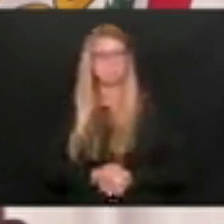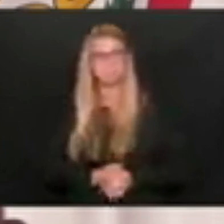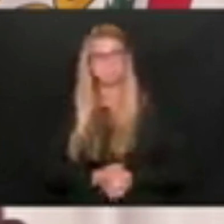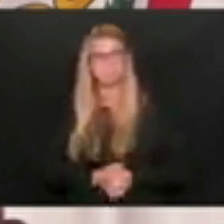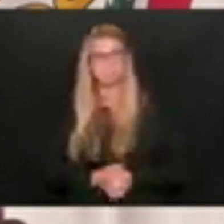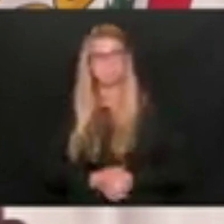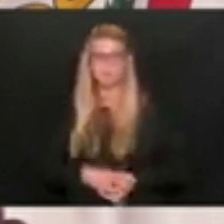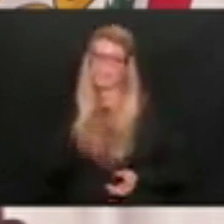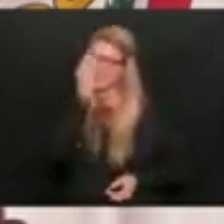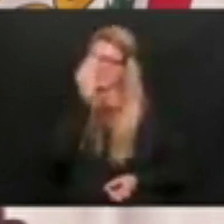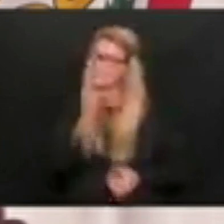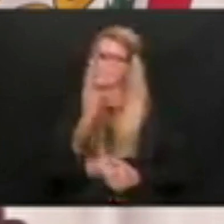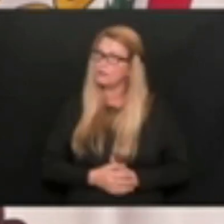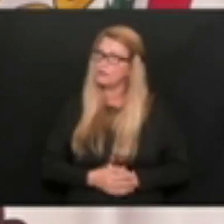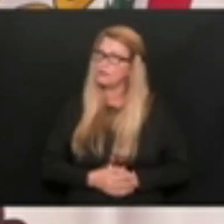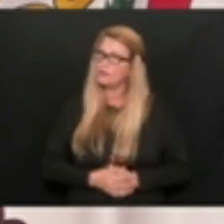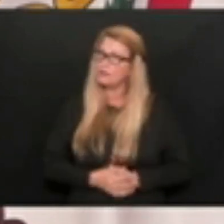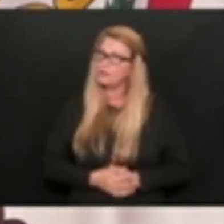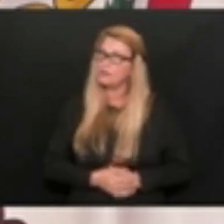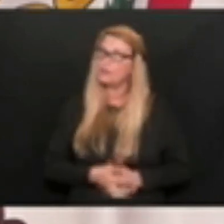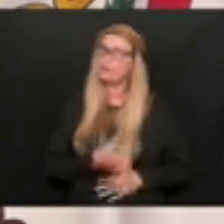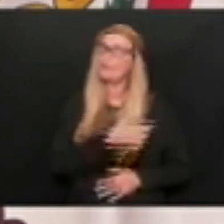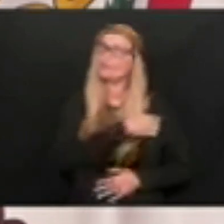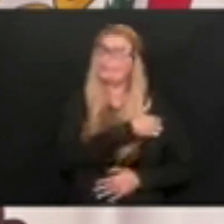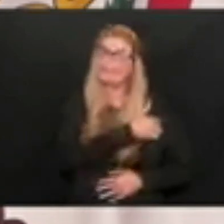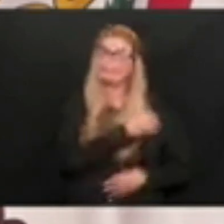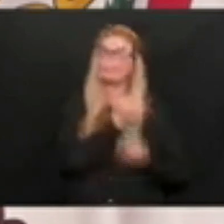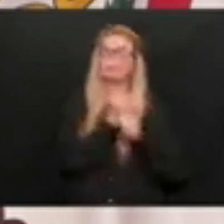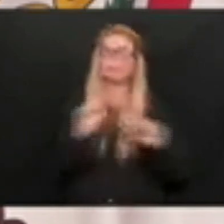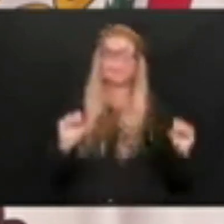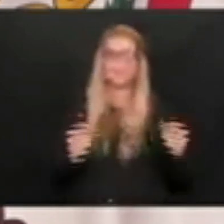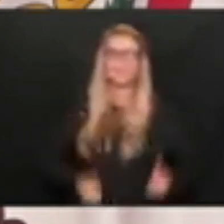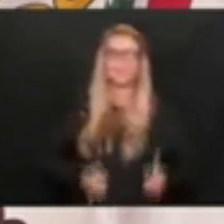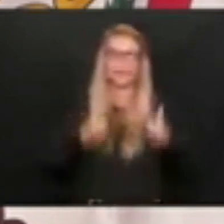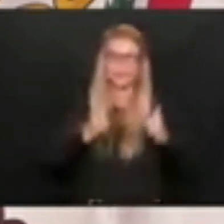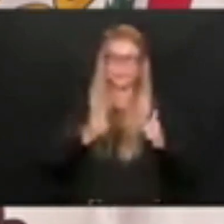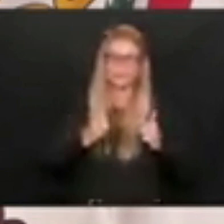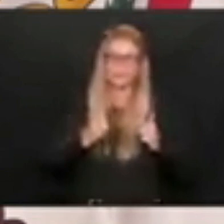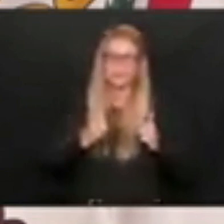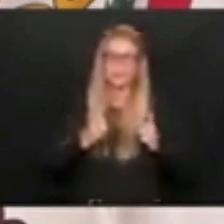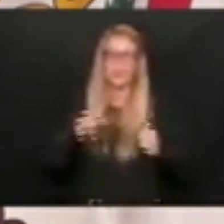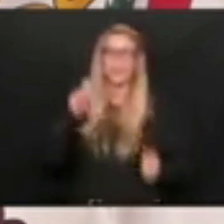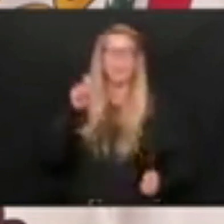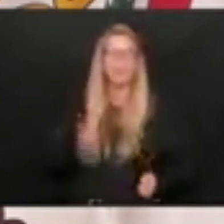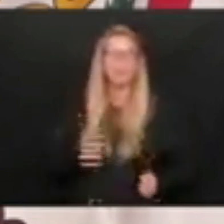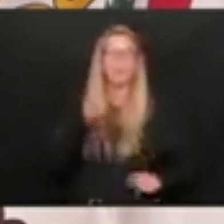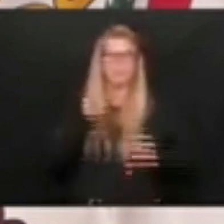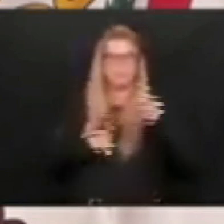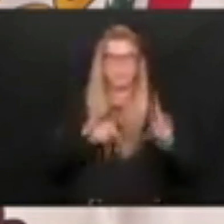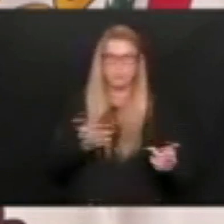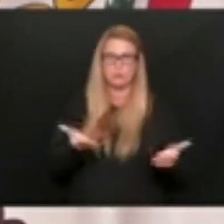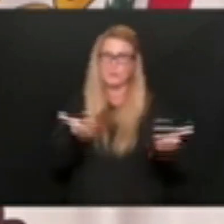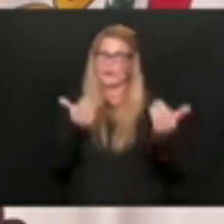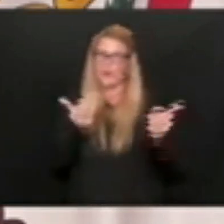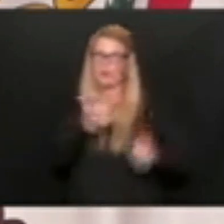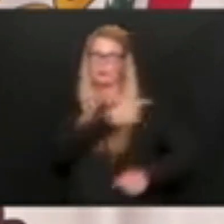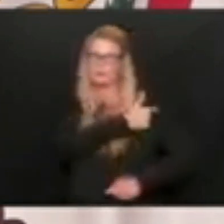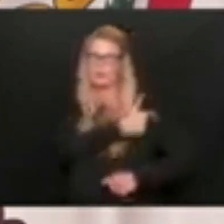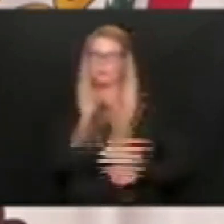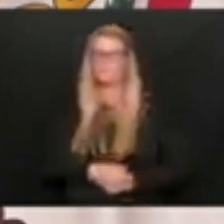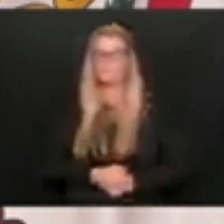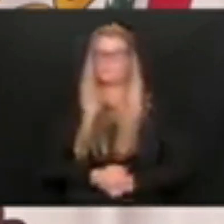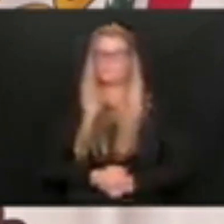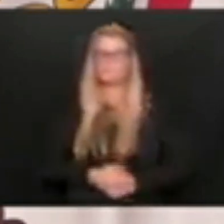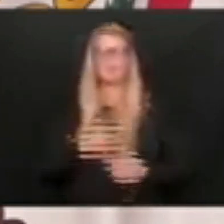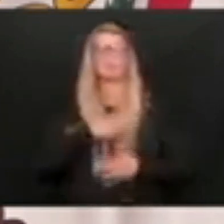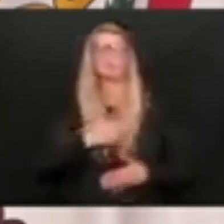I'm telling you, these vaccines save lives, and we need people to take them. So anyway,